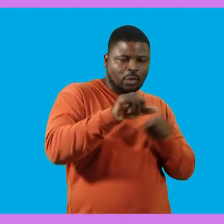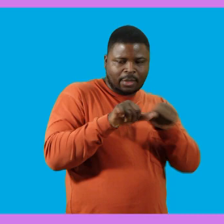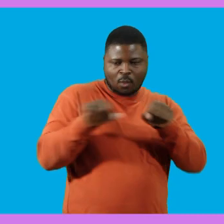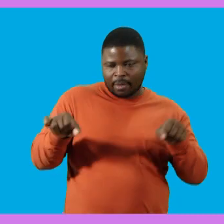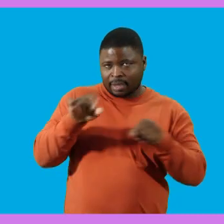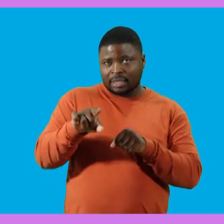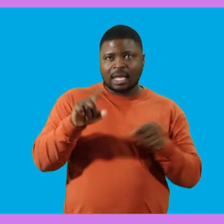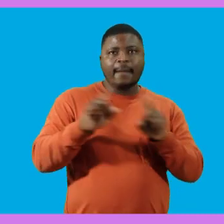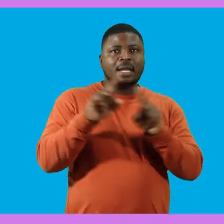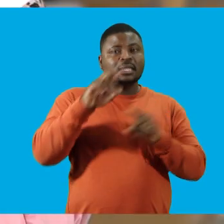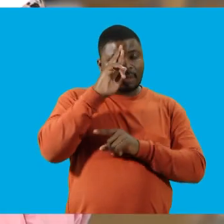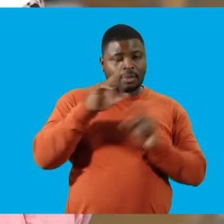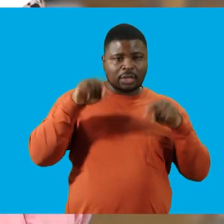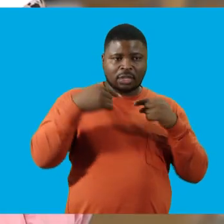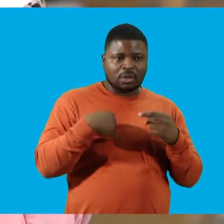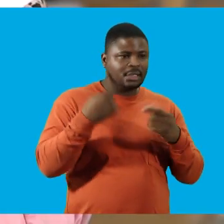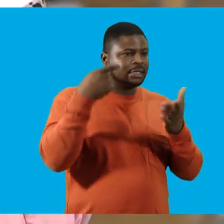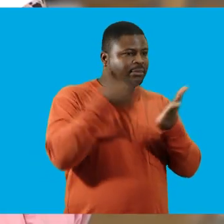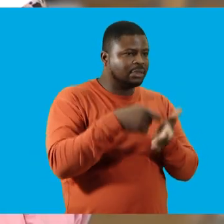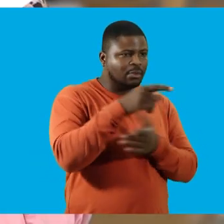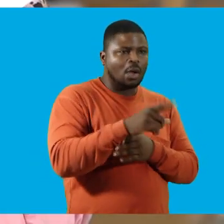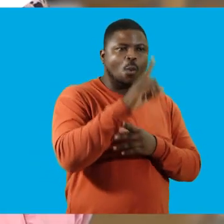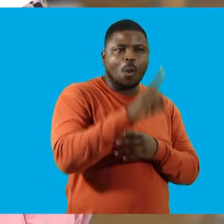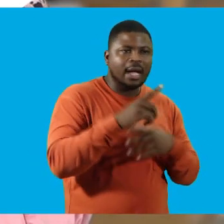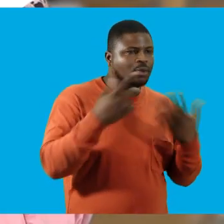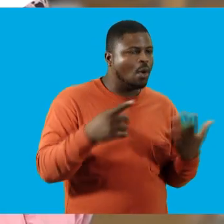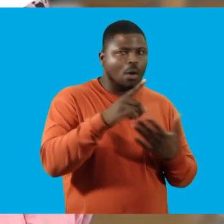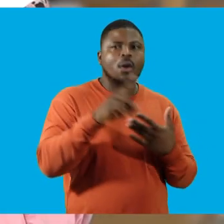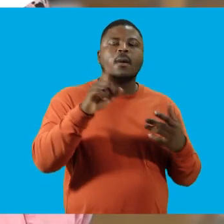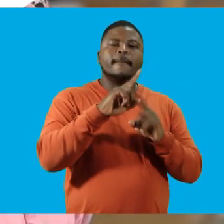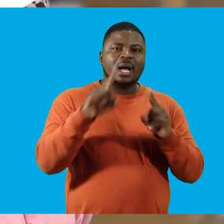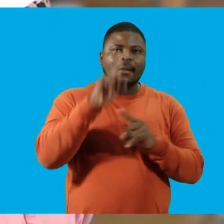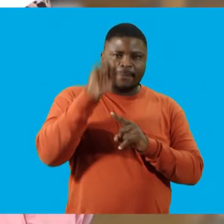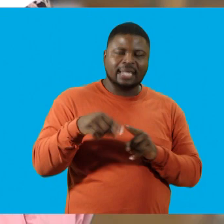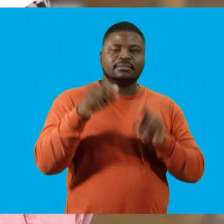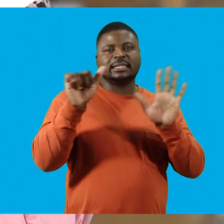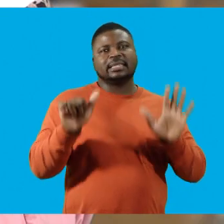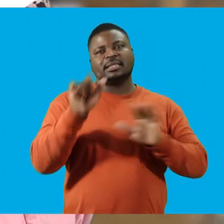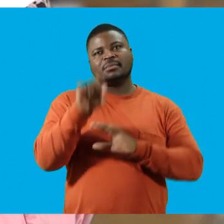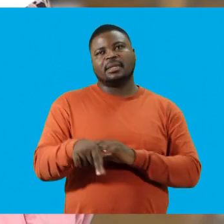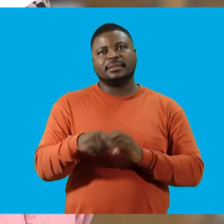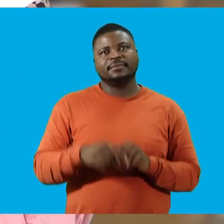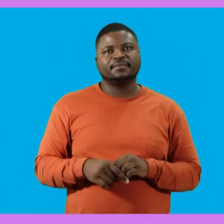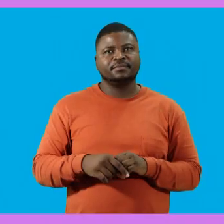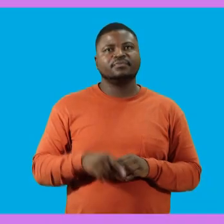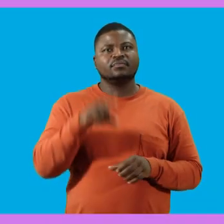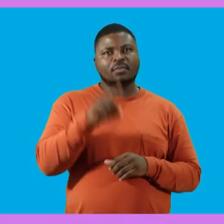into the shop and say I want 5.5 squares. It needs to be 6 then. Let's look at the question